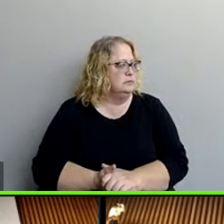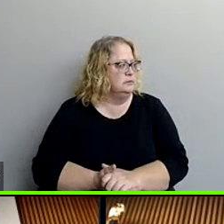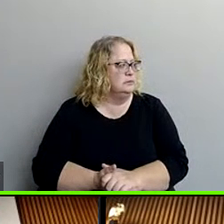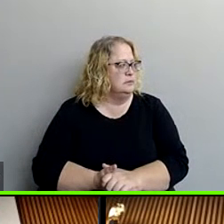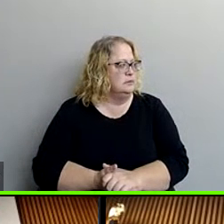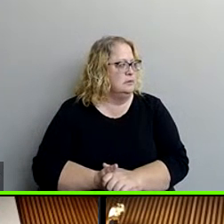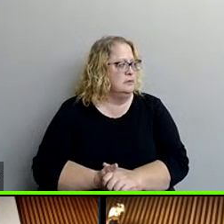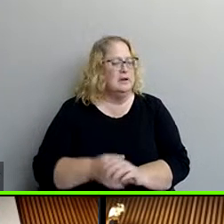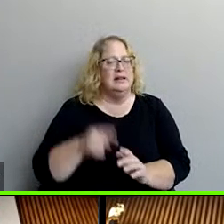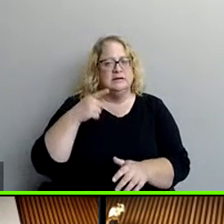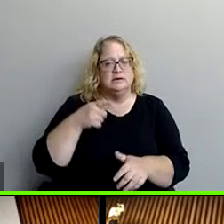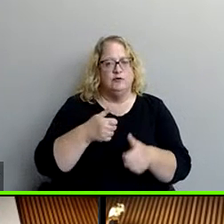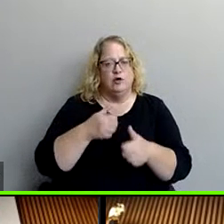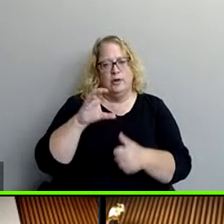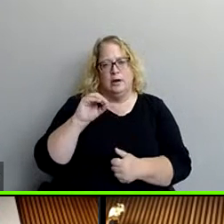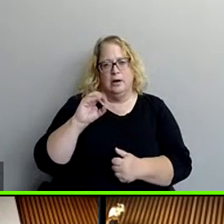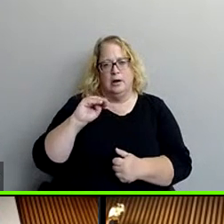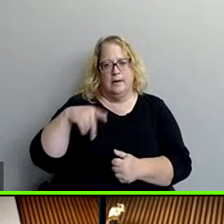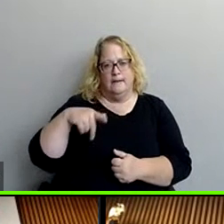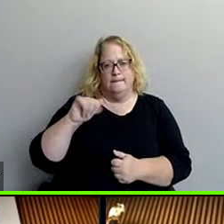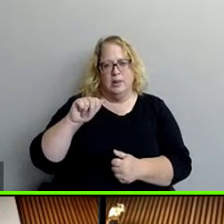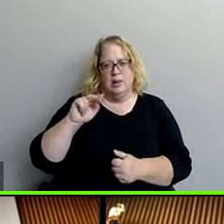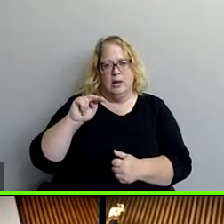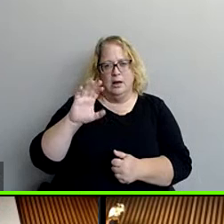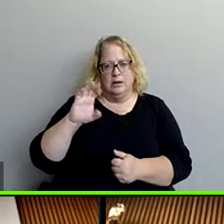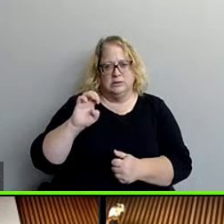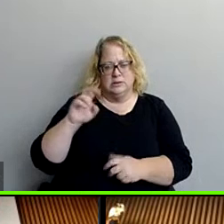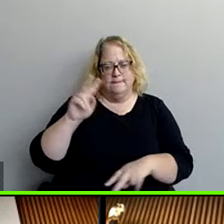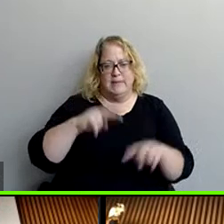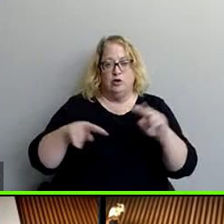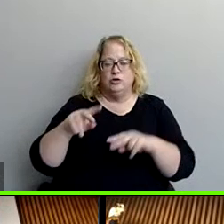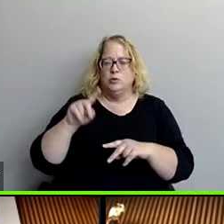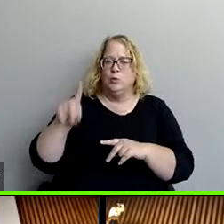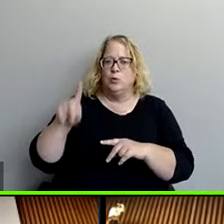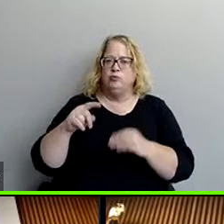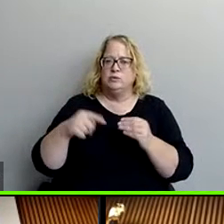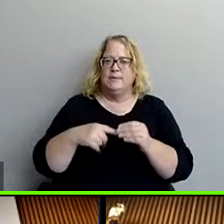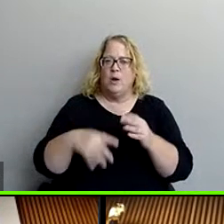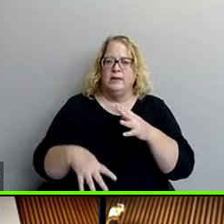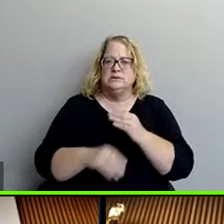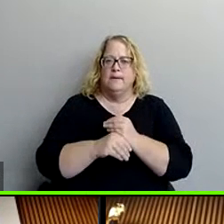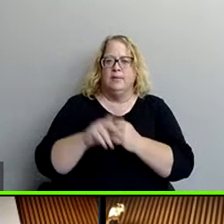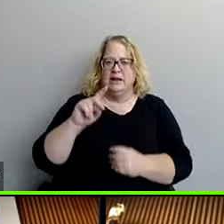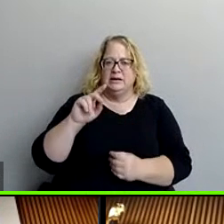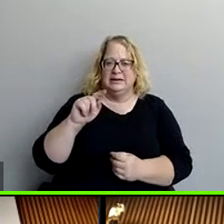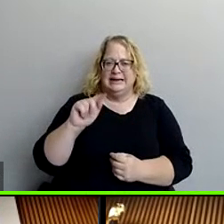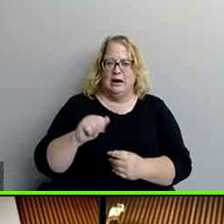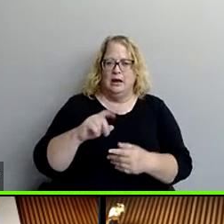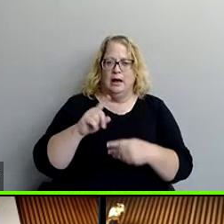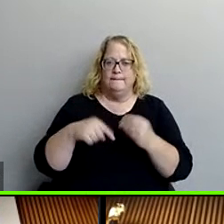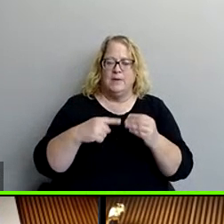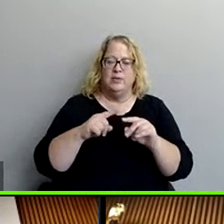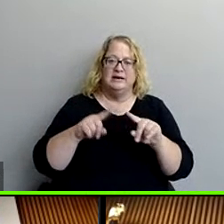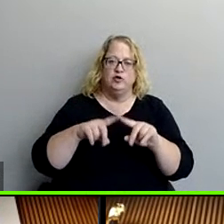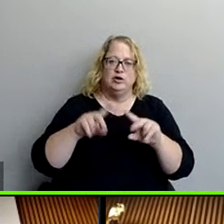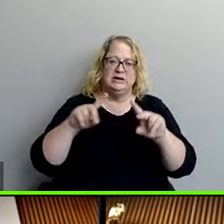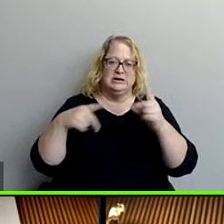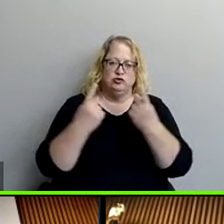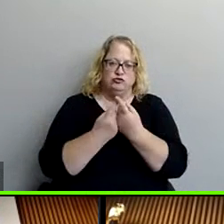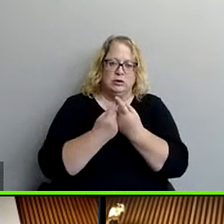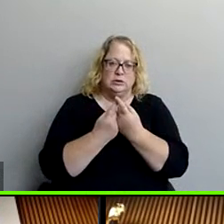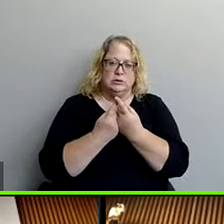This is for the compliance monitoring. Okay. And the question about this was about the supplemental data regarding the different